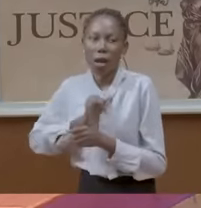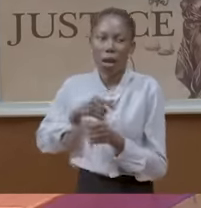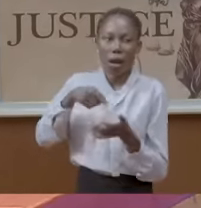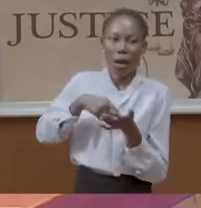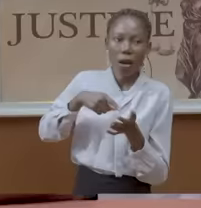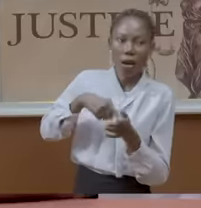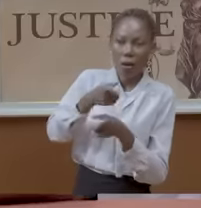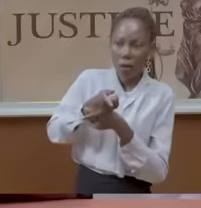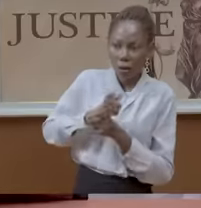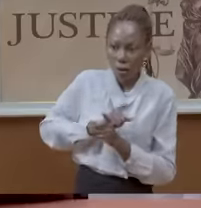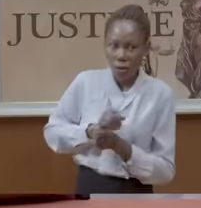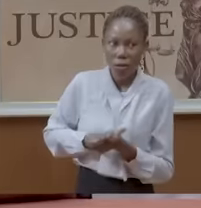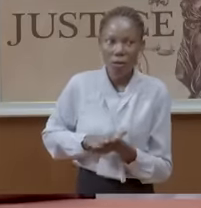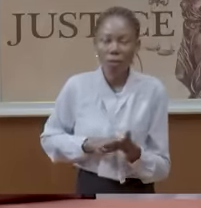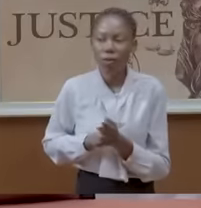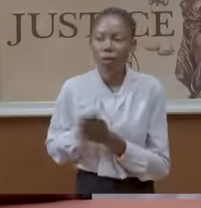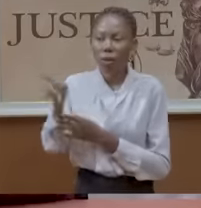everywhere.